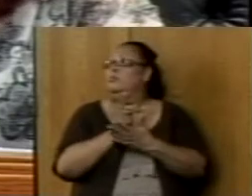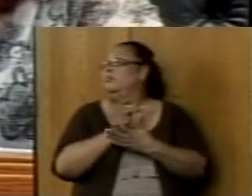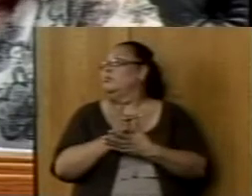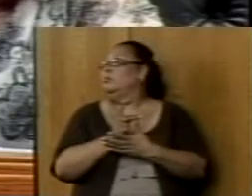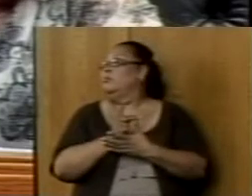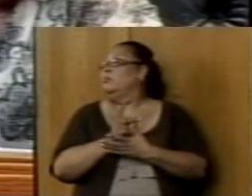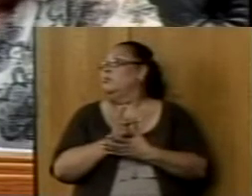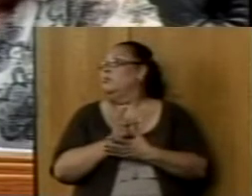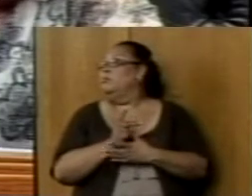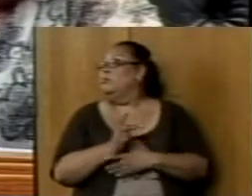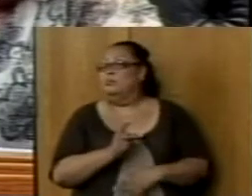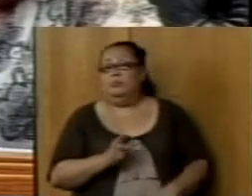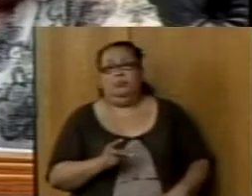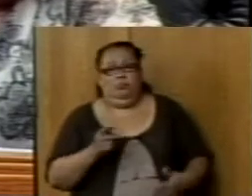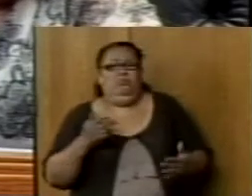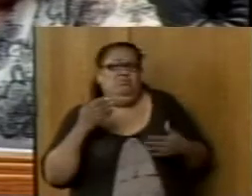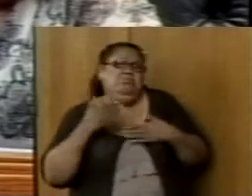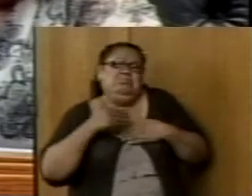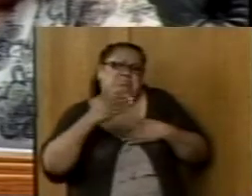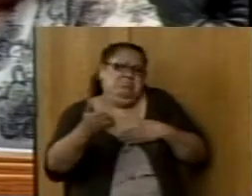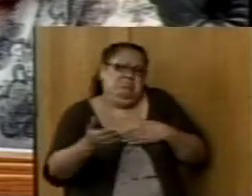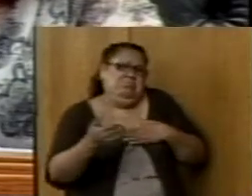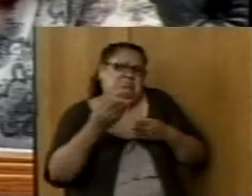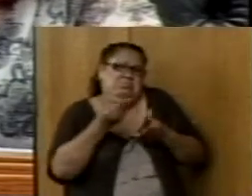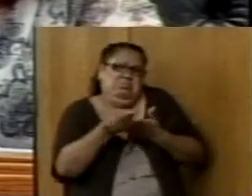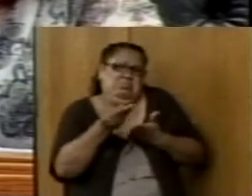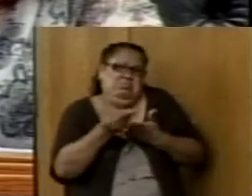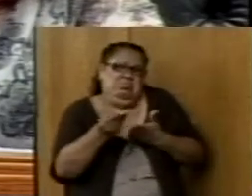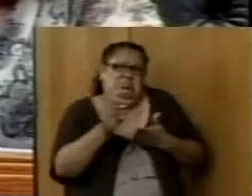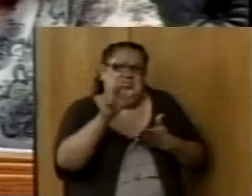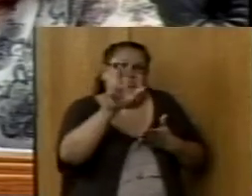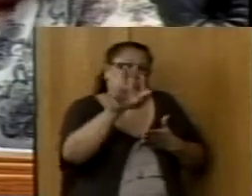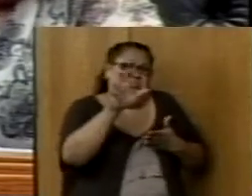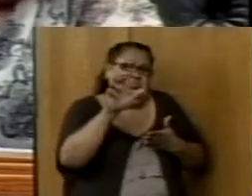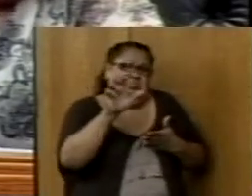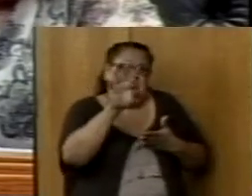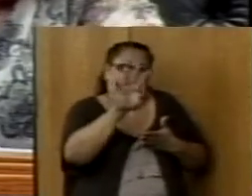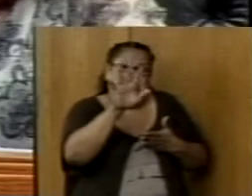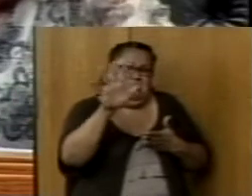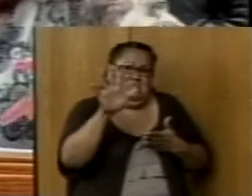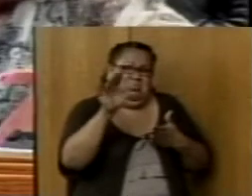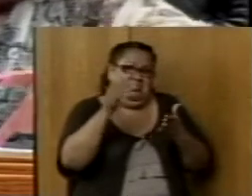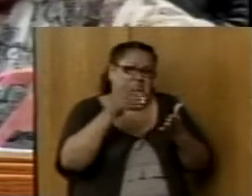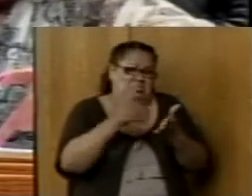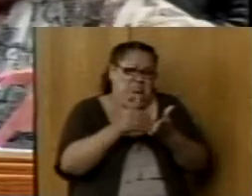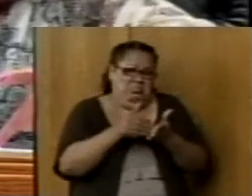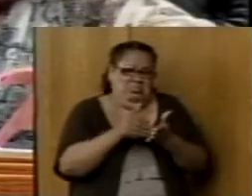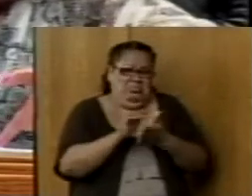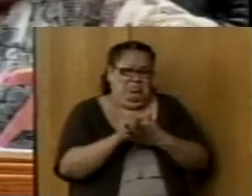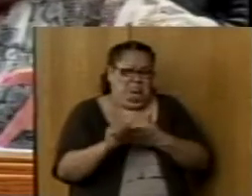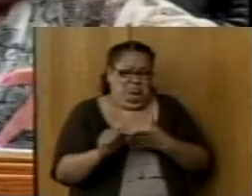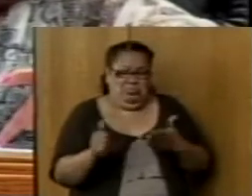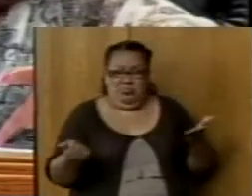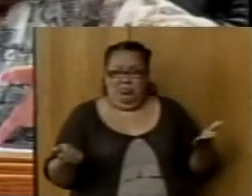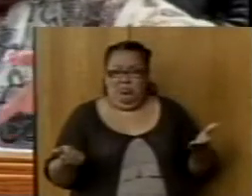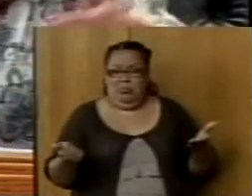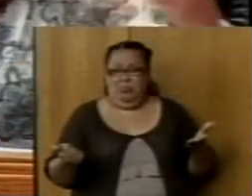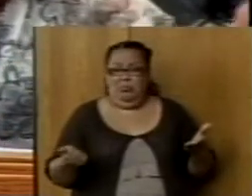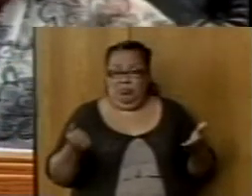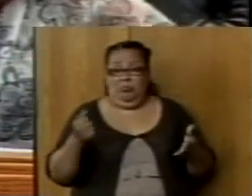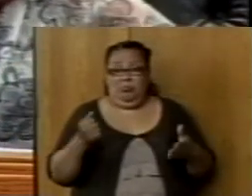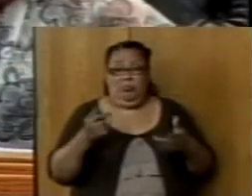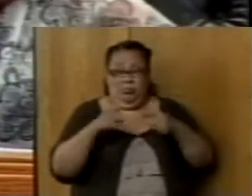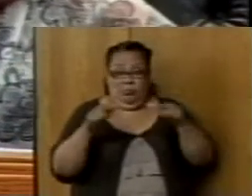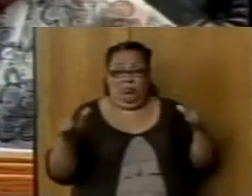Just go and spend $345,000 and trust us. Yet our scores were low in reading, so you say there was a language arts